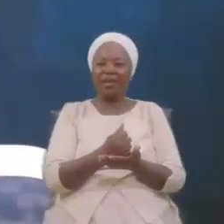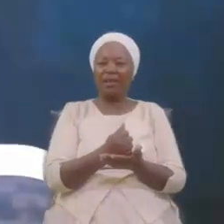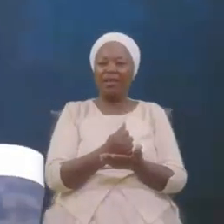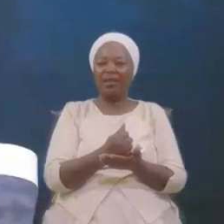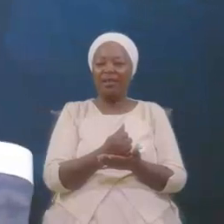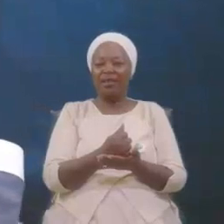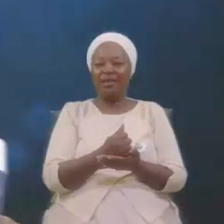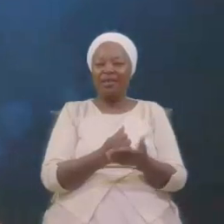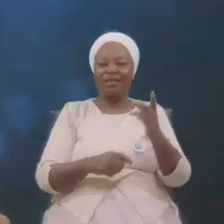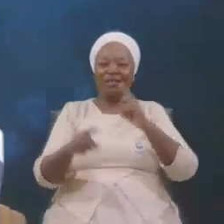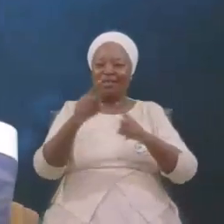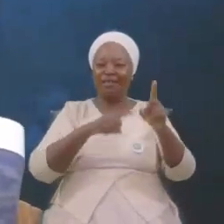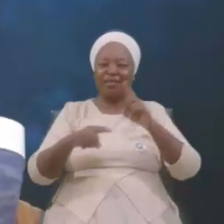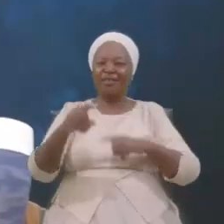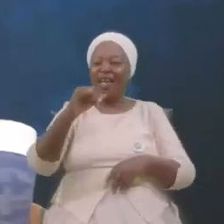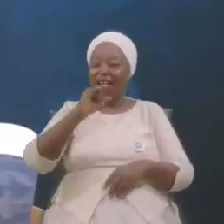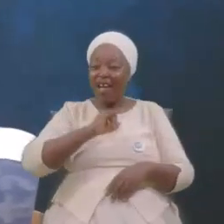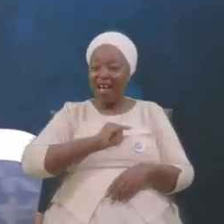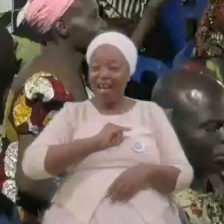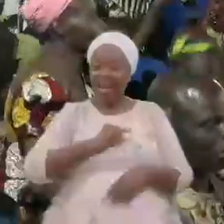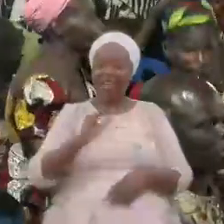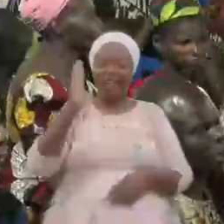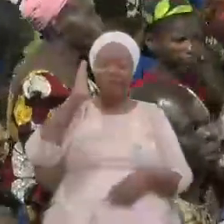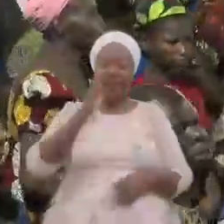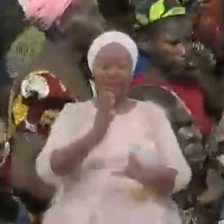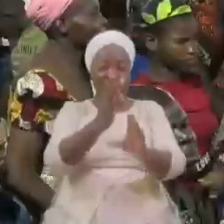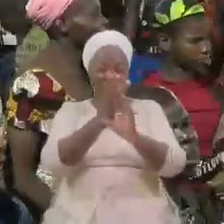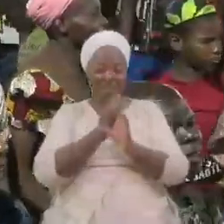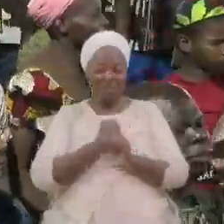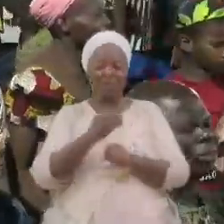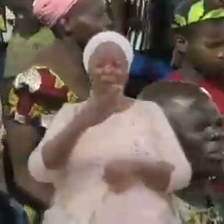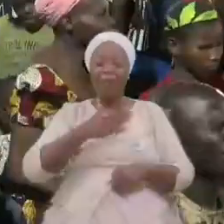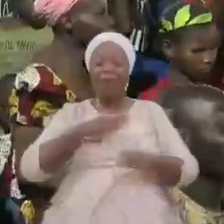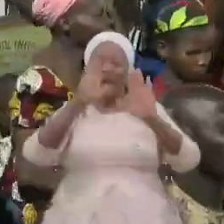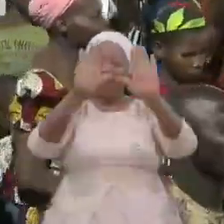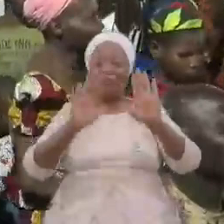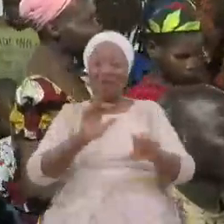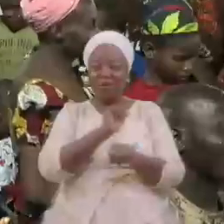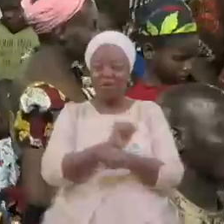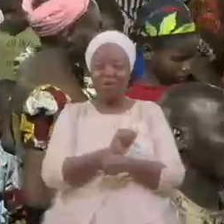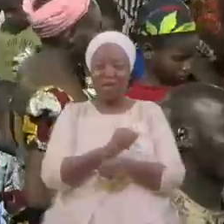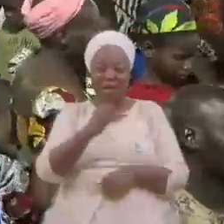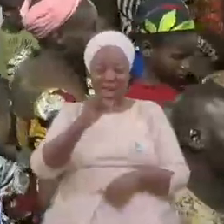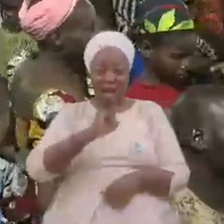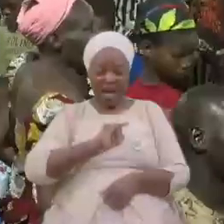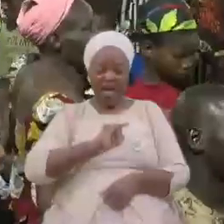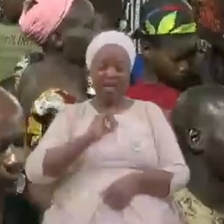I will receive my miracle. I will receive my healing.